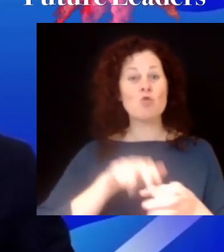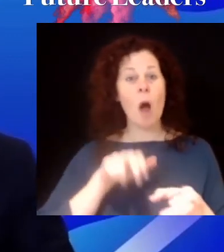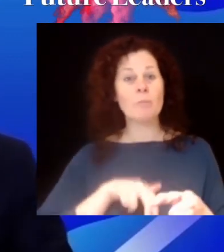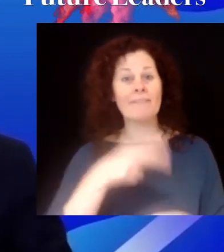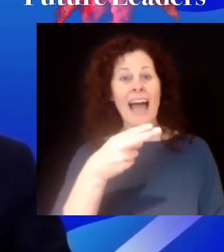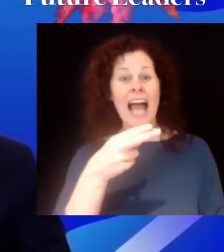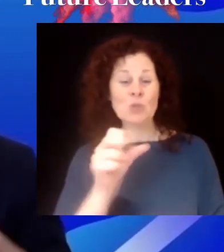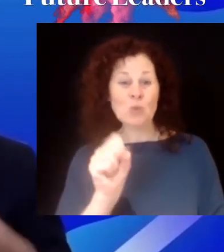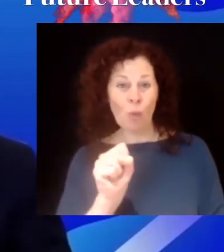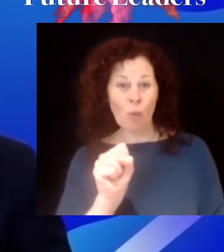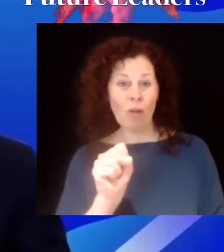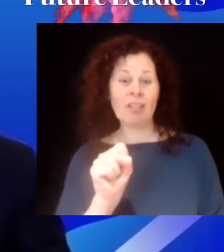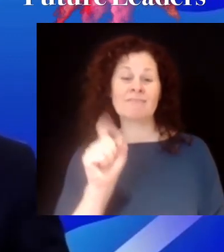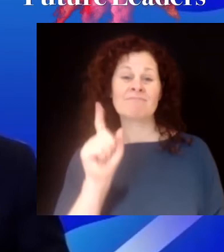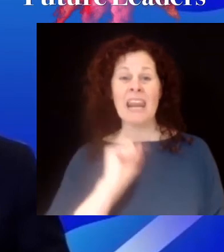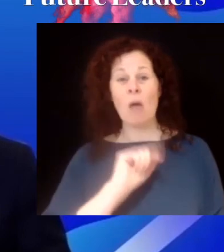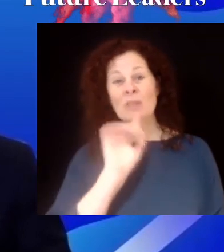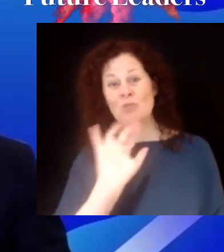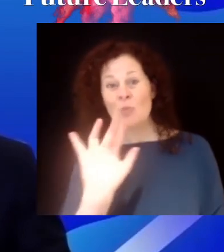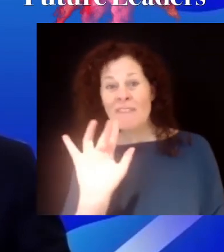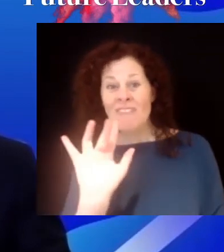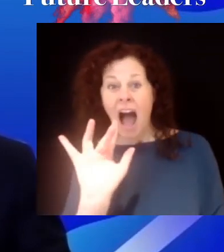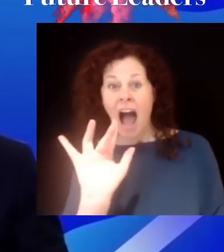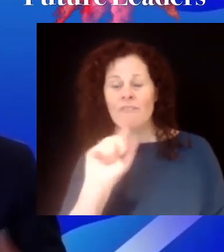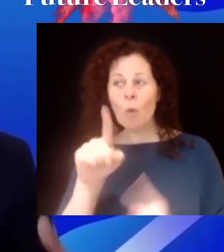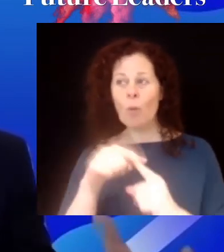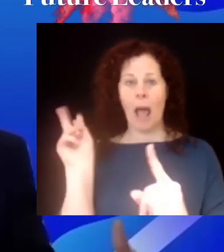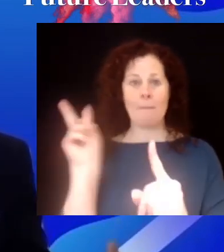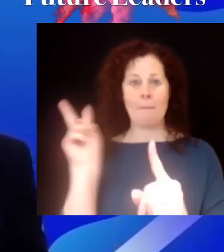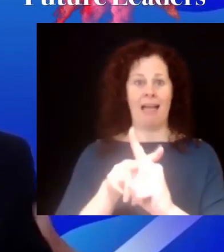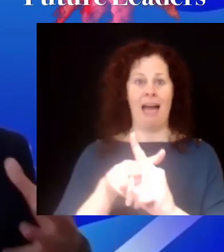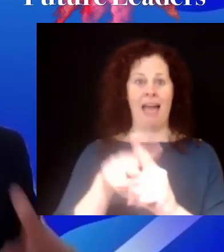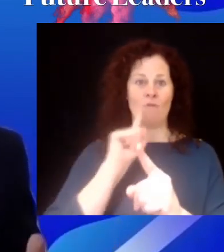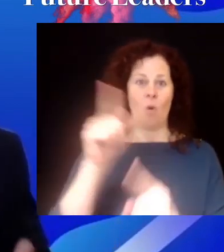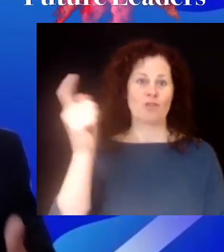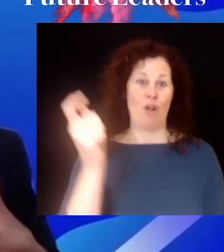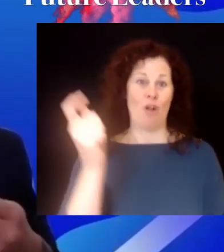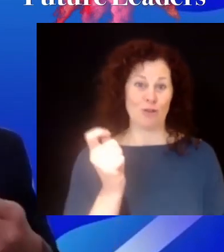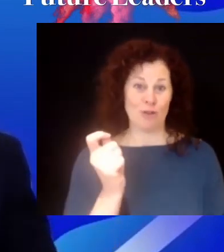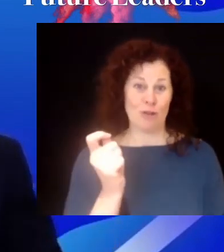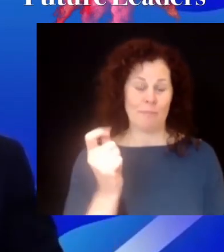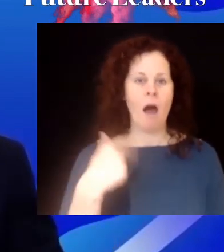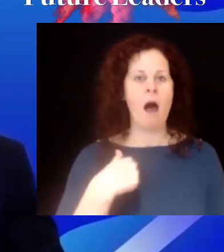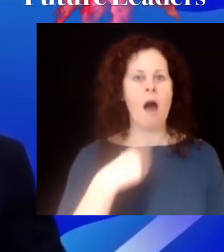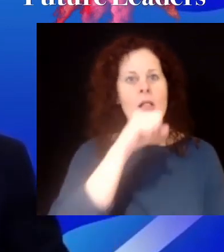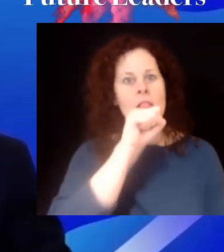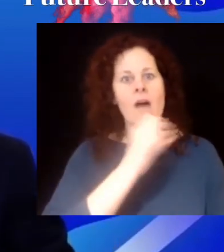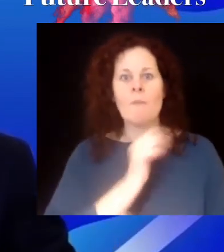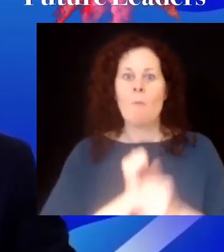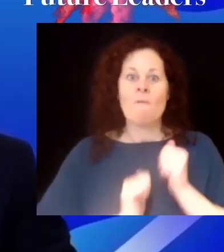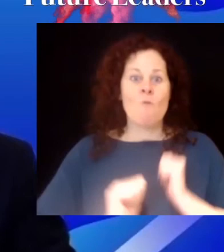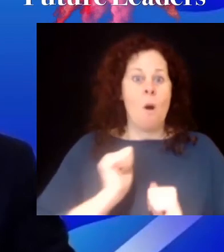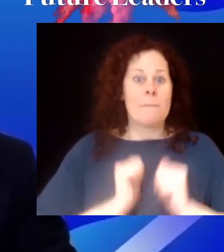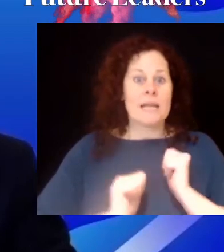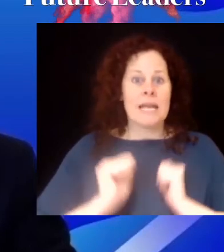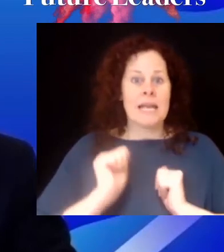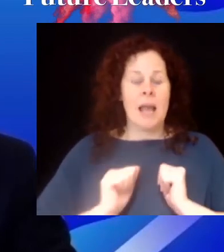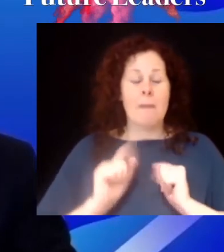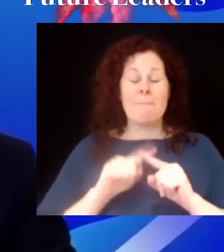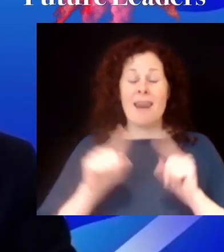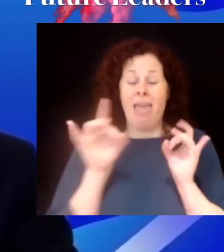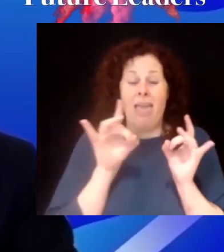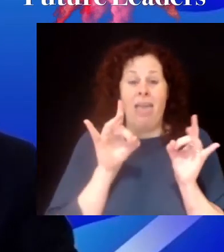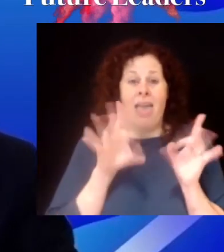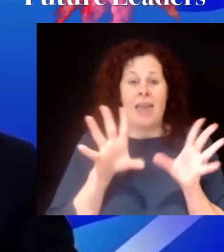much self-worth when I applied for my scholarship. Though I loved performing, I hated public speaking because it required me to share